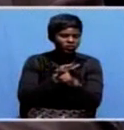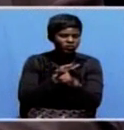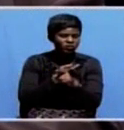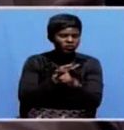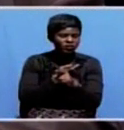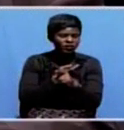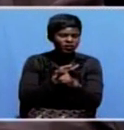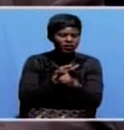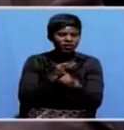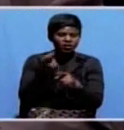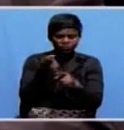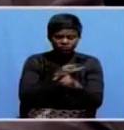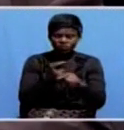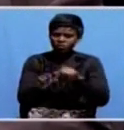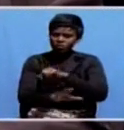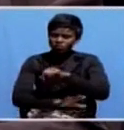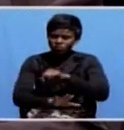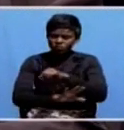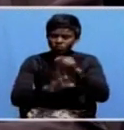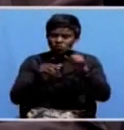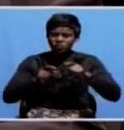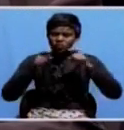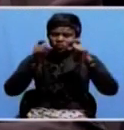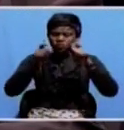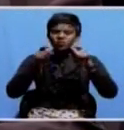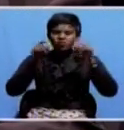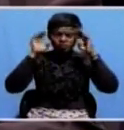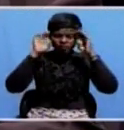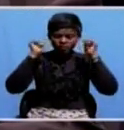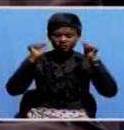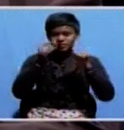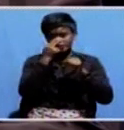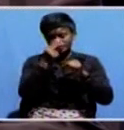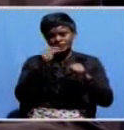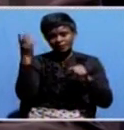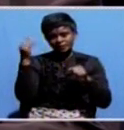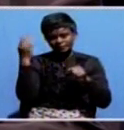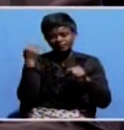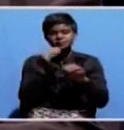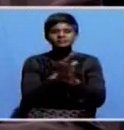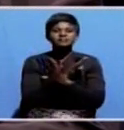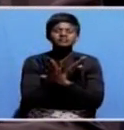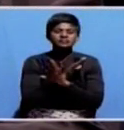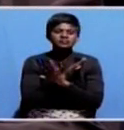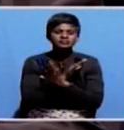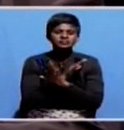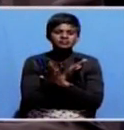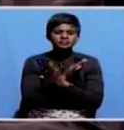village to become president. And if you look back at Zambia,